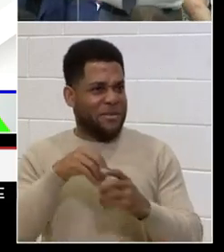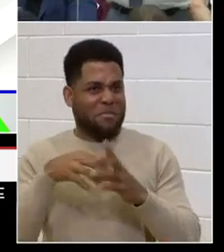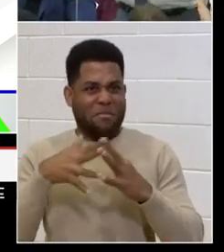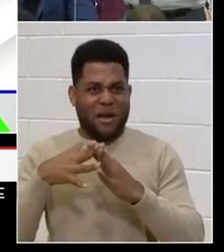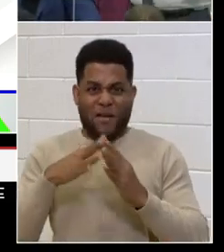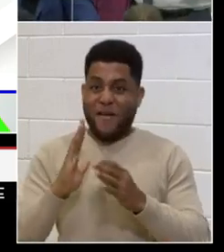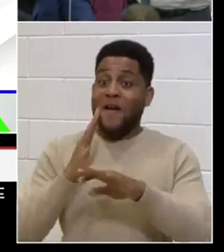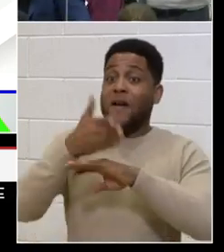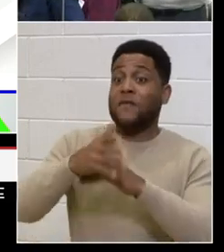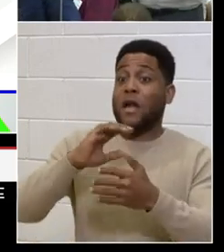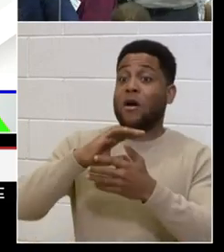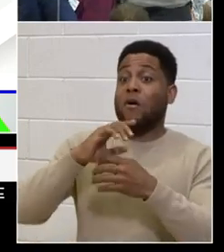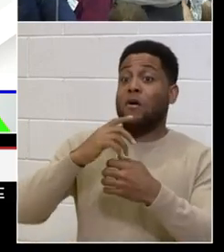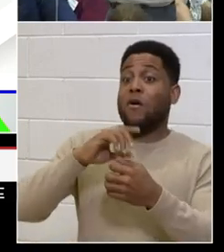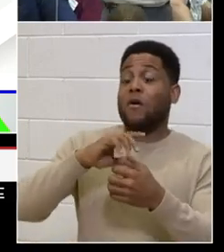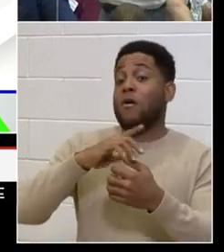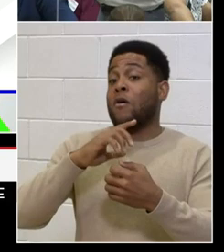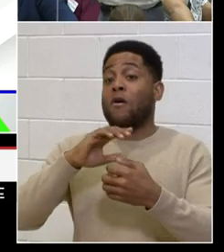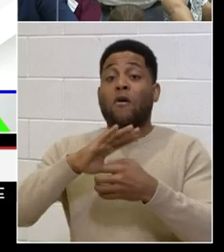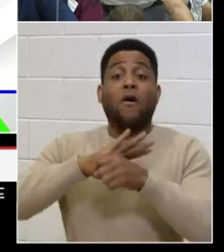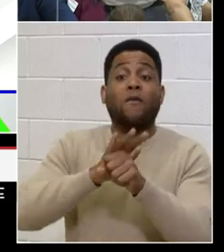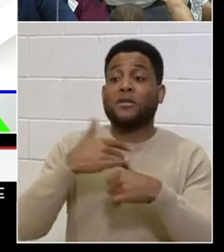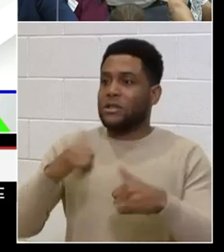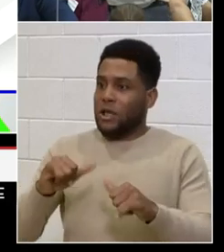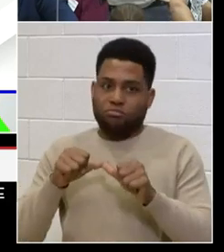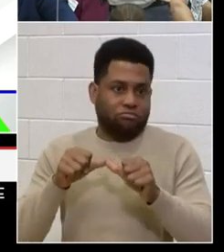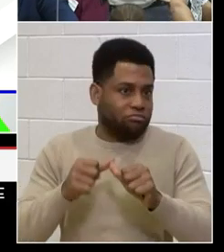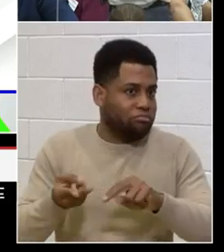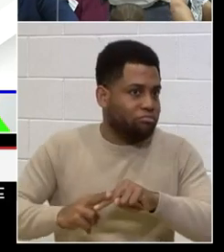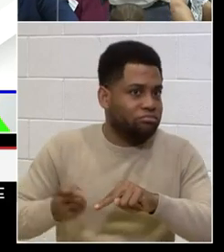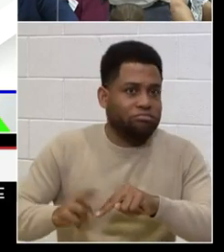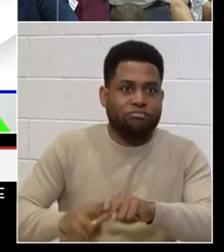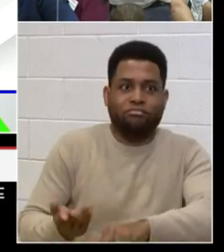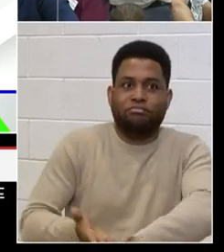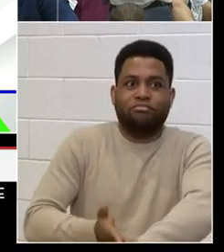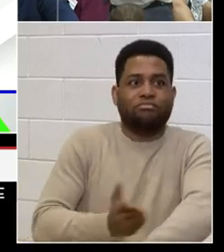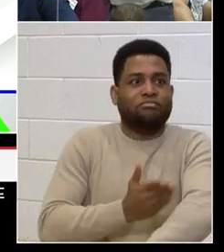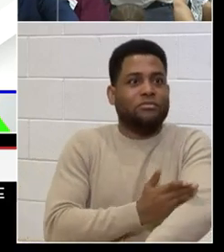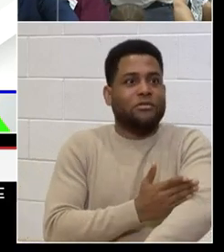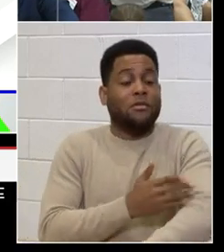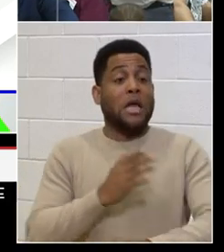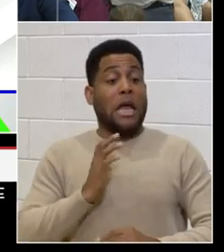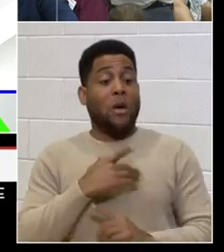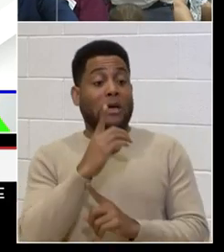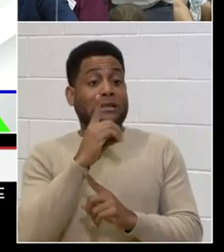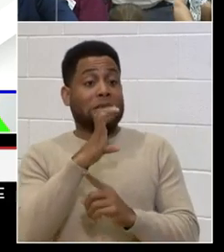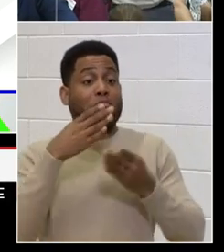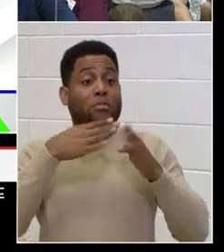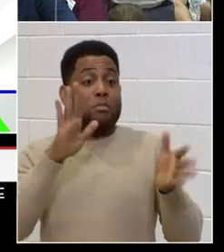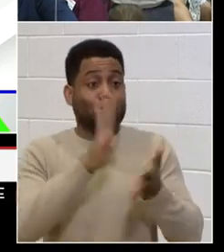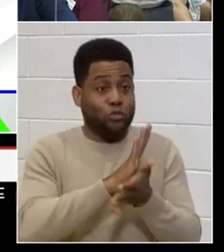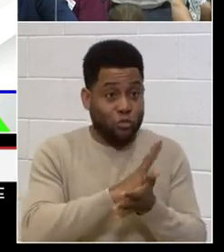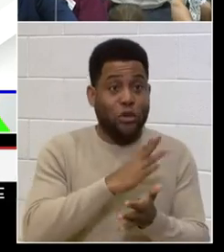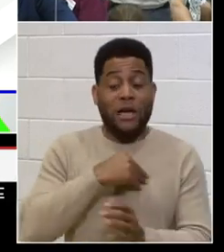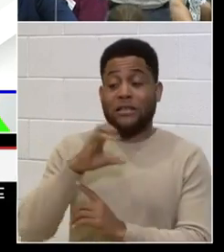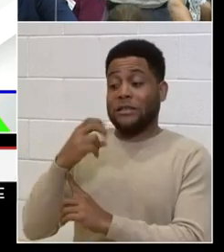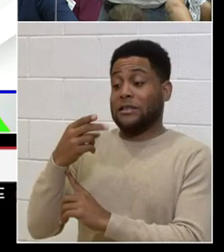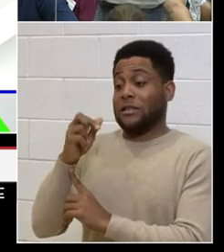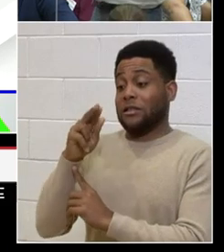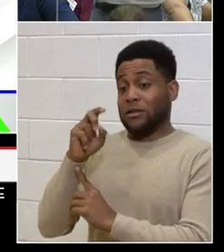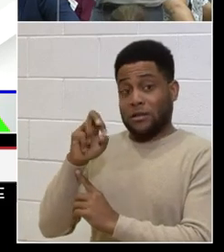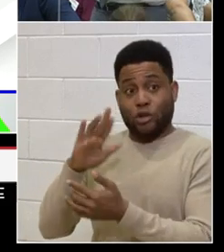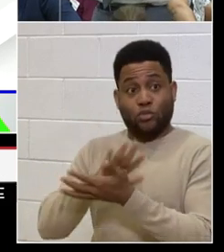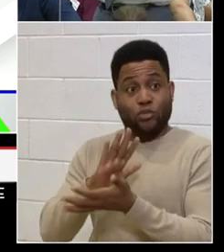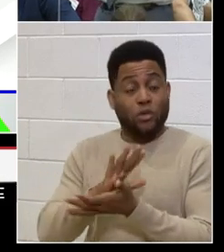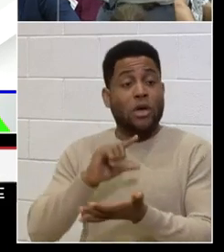Our public charter schools and our DCPS schools have driven up graduation rates by 14 points